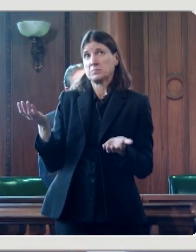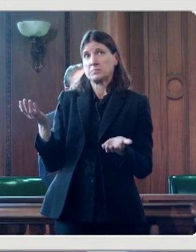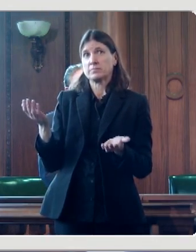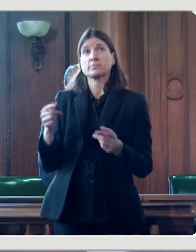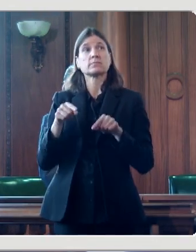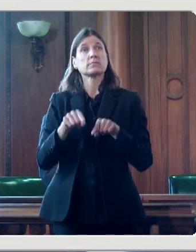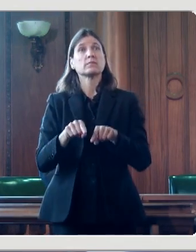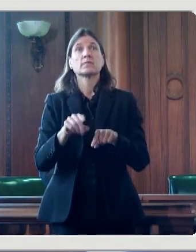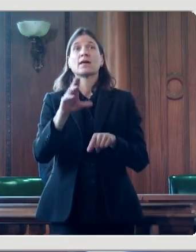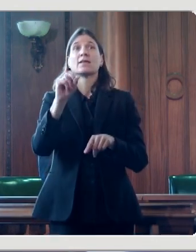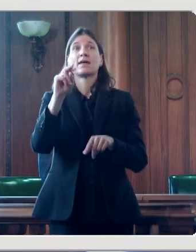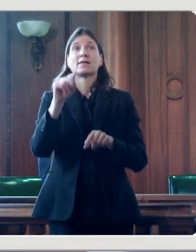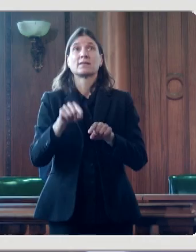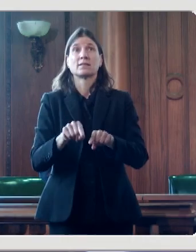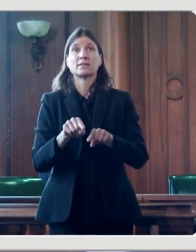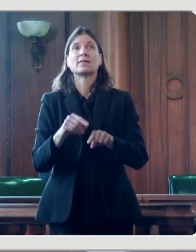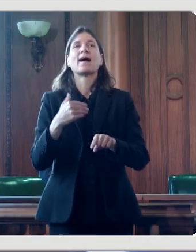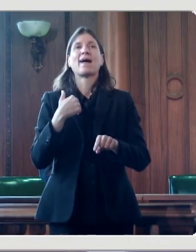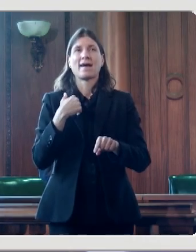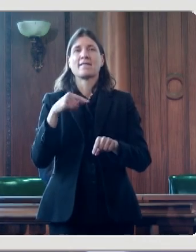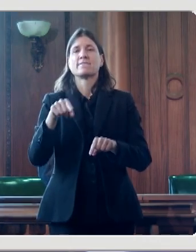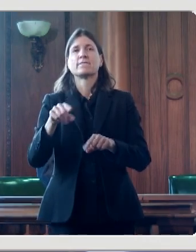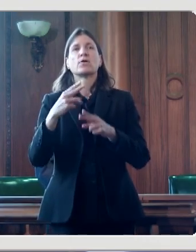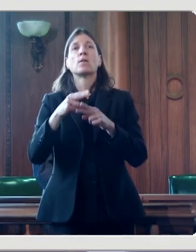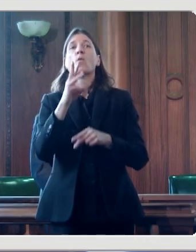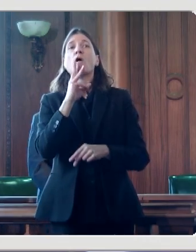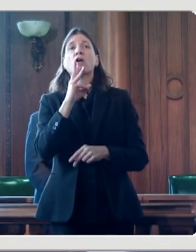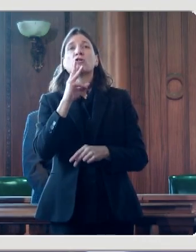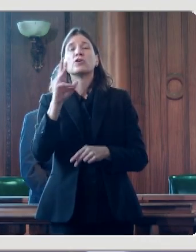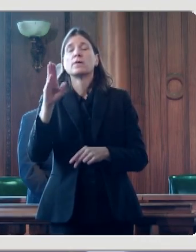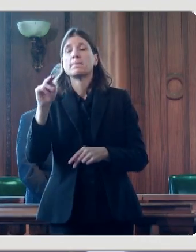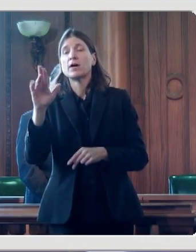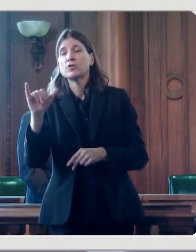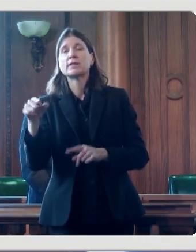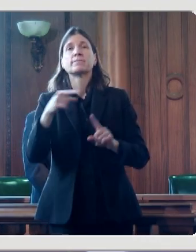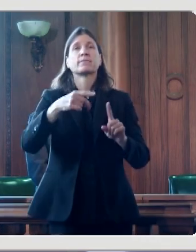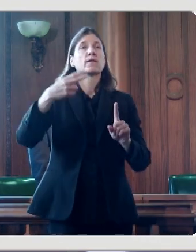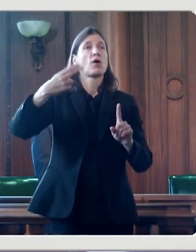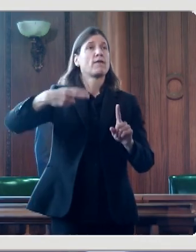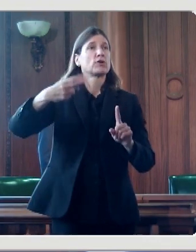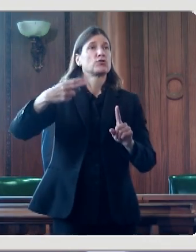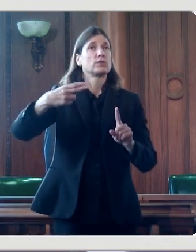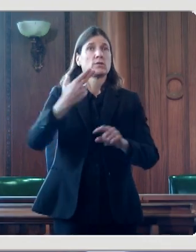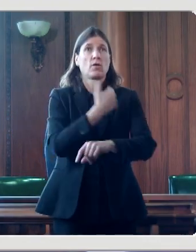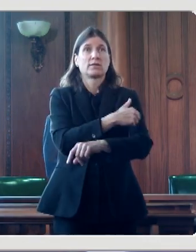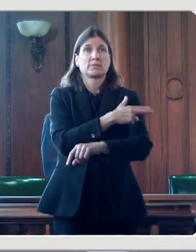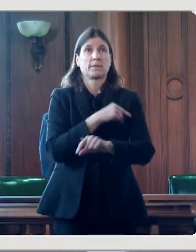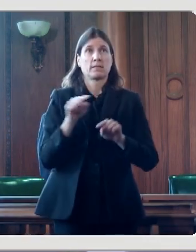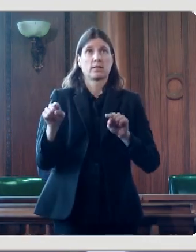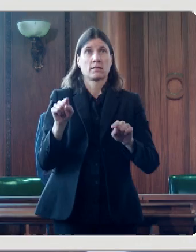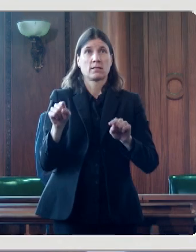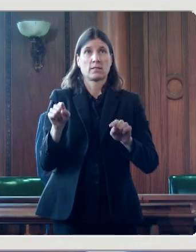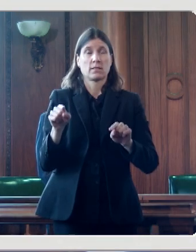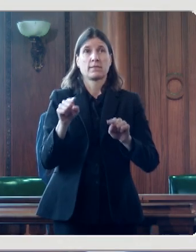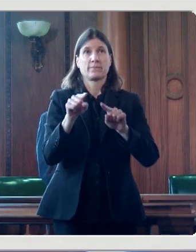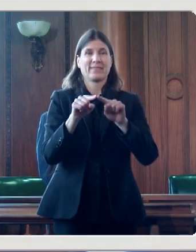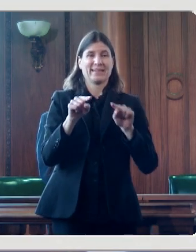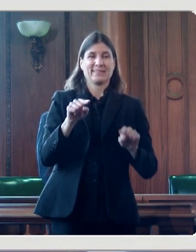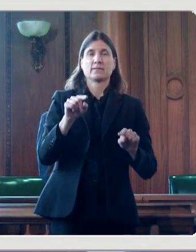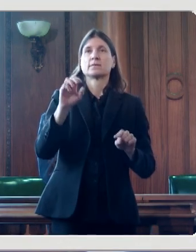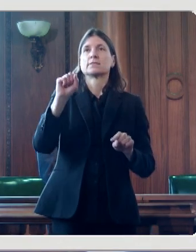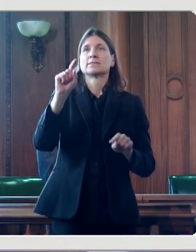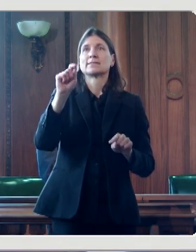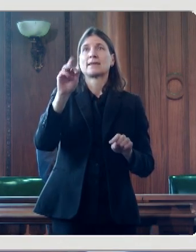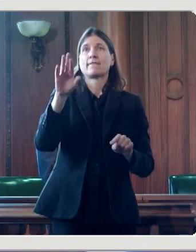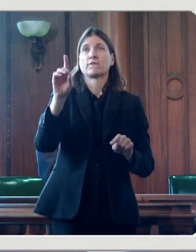Waterbury, Connecticut, as well as Hartford, and then a facility in Stafford Springs, Connecticut. The hospital in Waterbury, Connecticut,